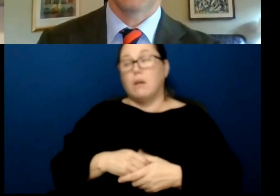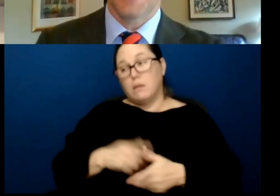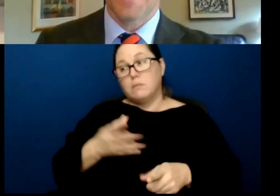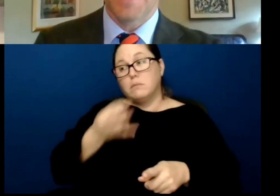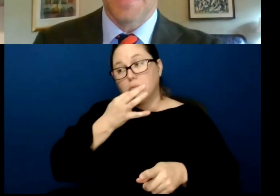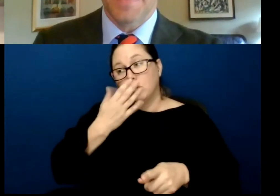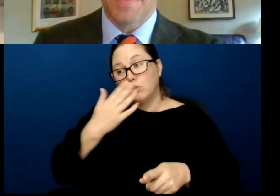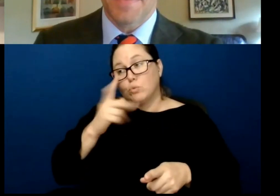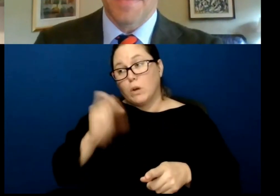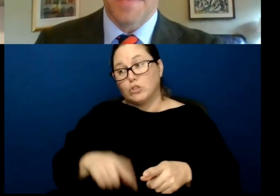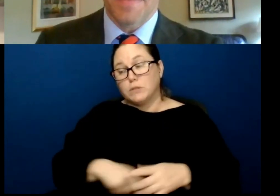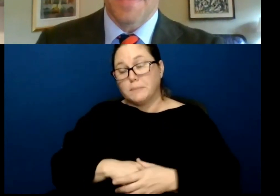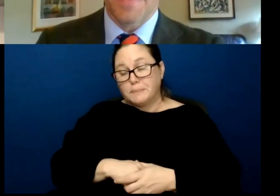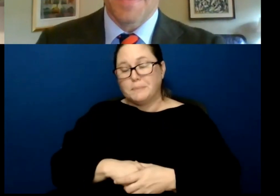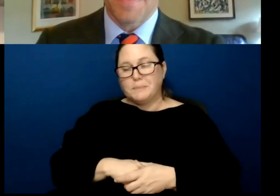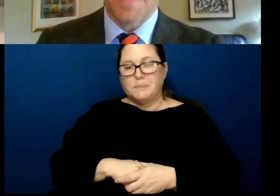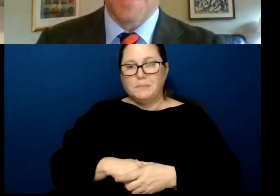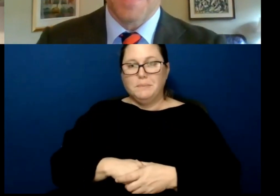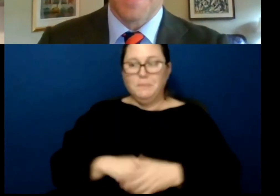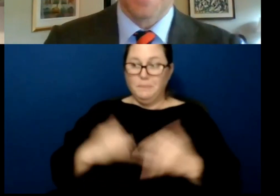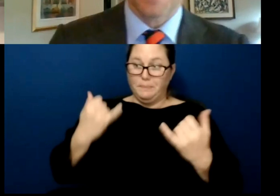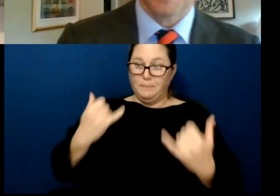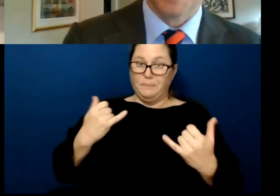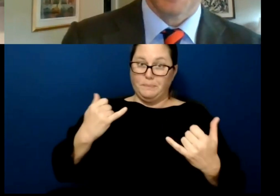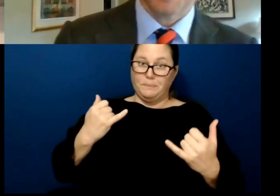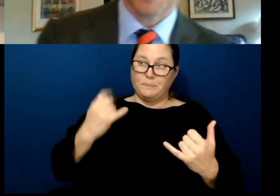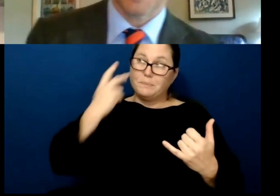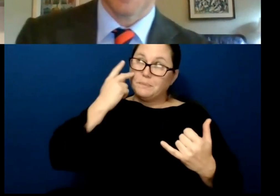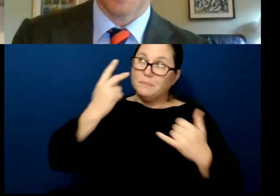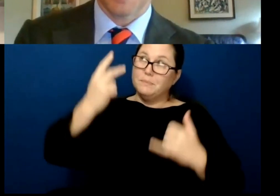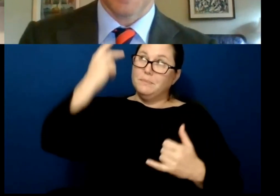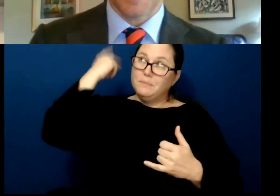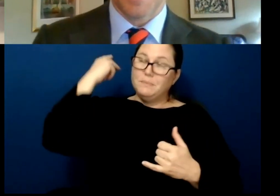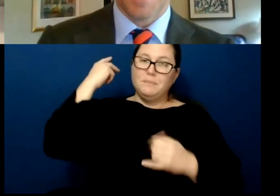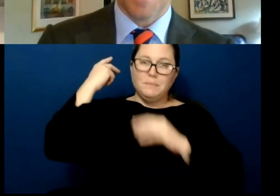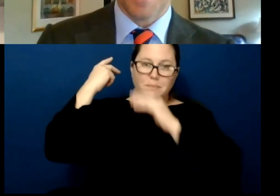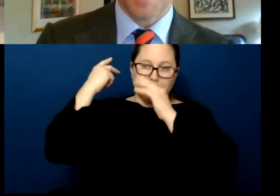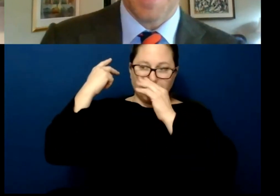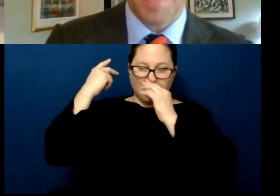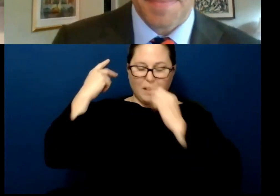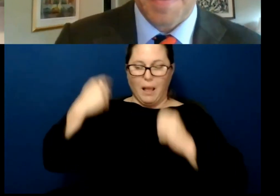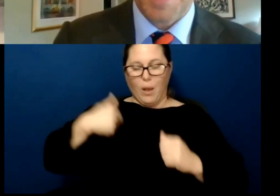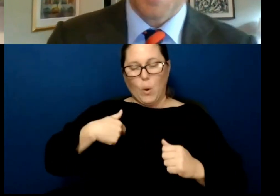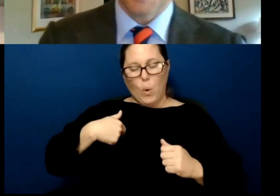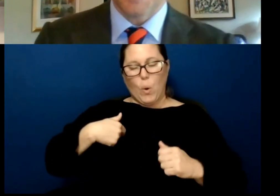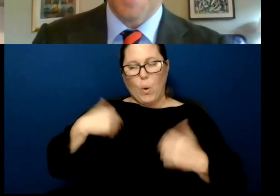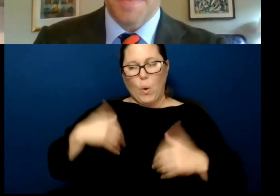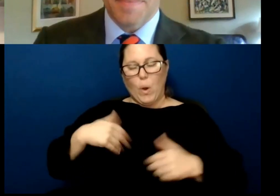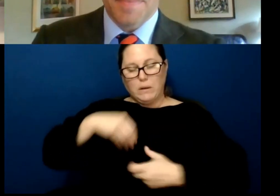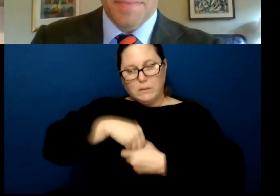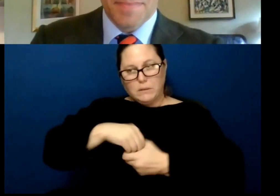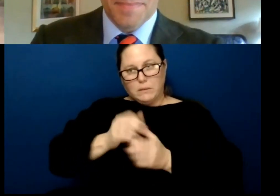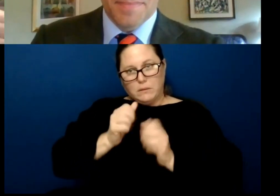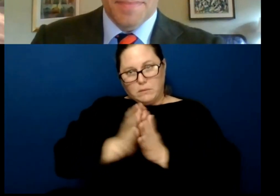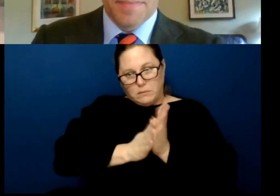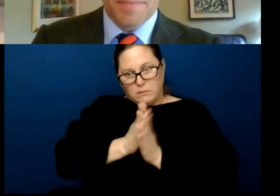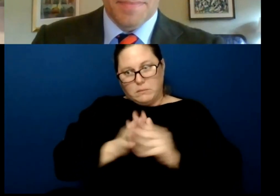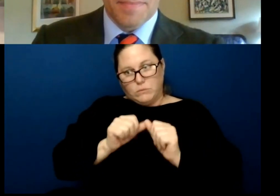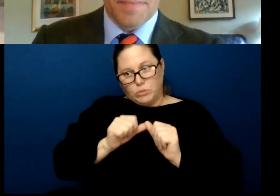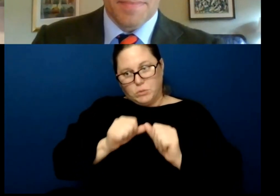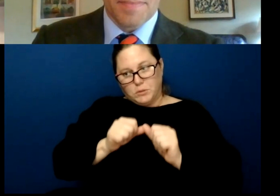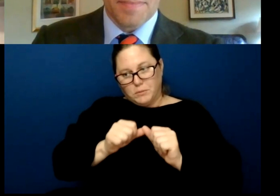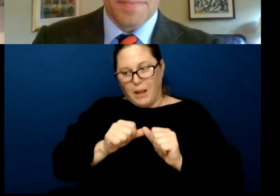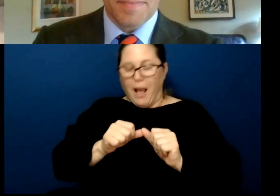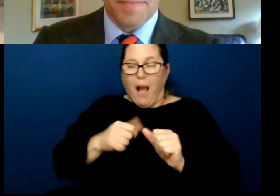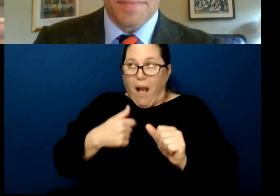question. Looking back, when I had to push myself all the time, I just had a goal. I knew